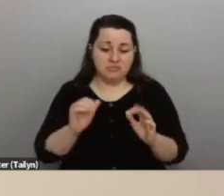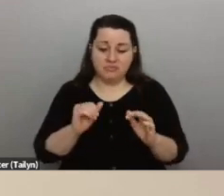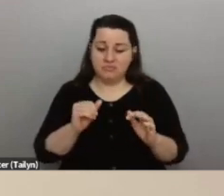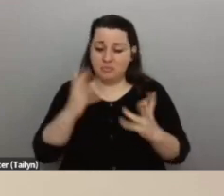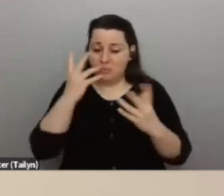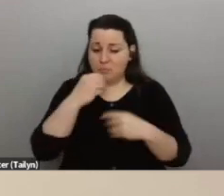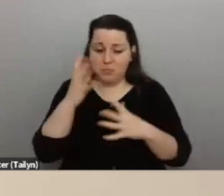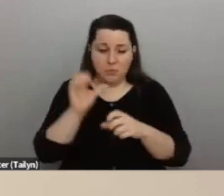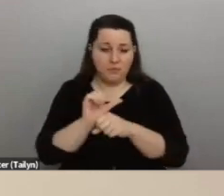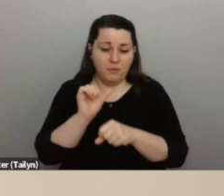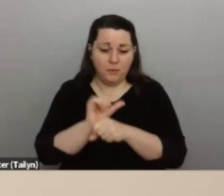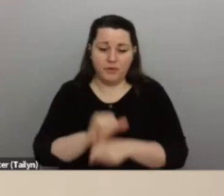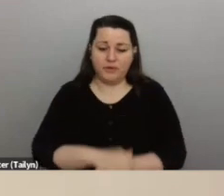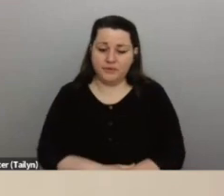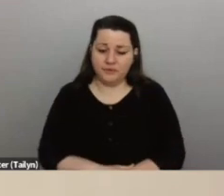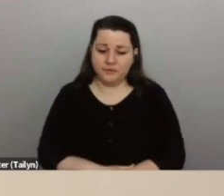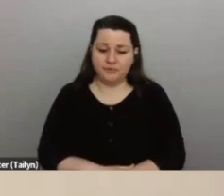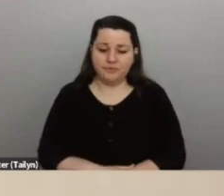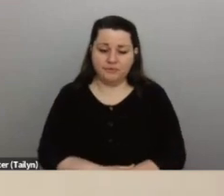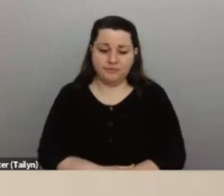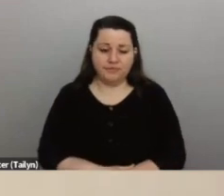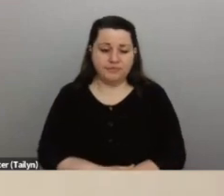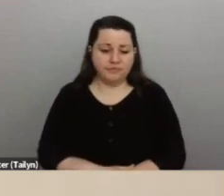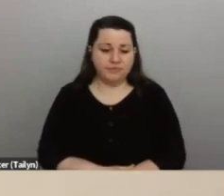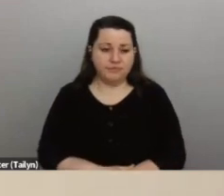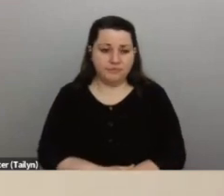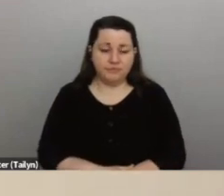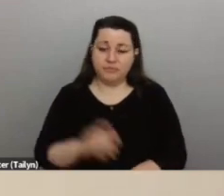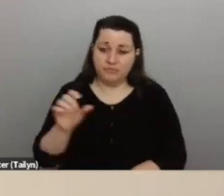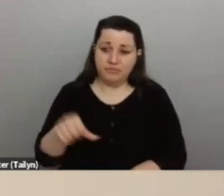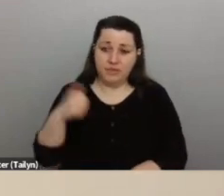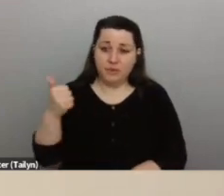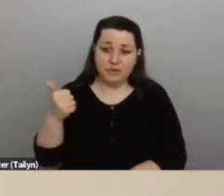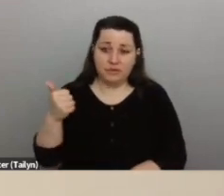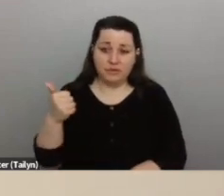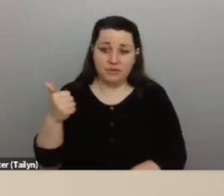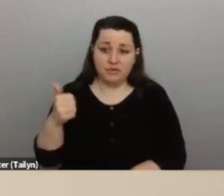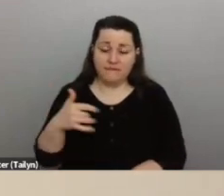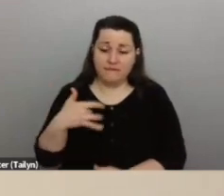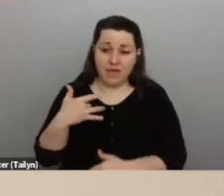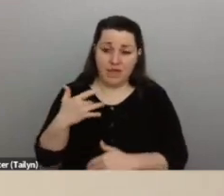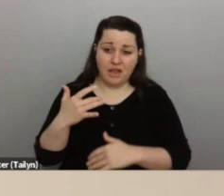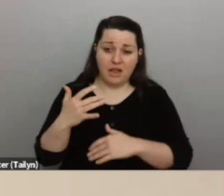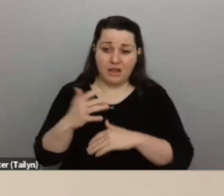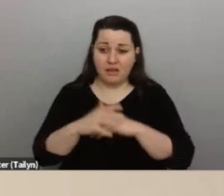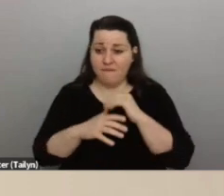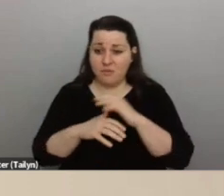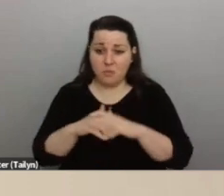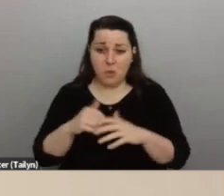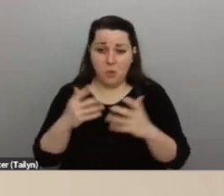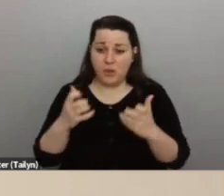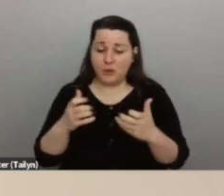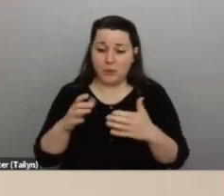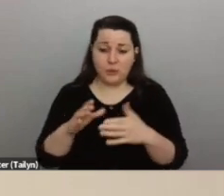lovely work. Thank you. Is there anybody else that's comfortable with sharing